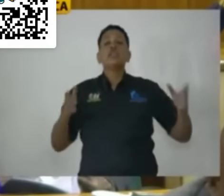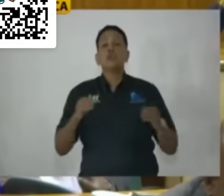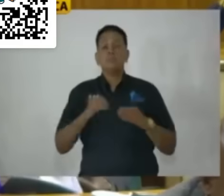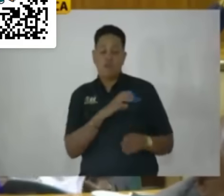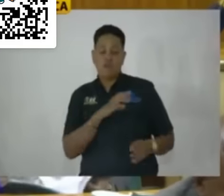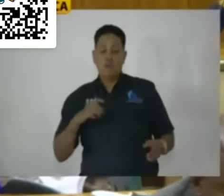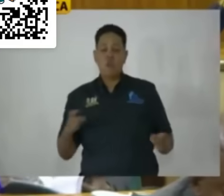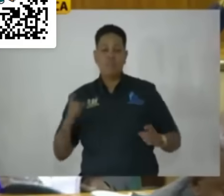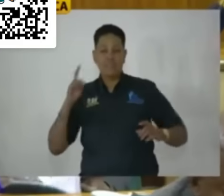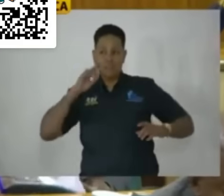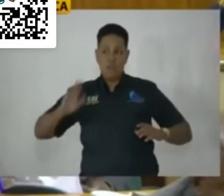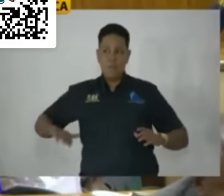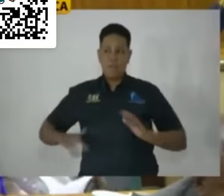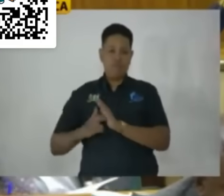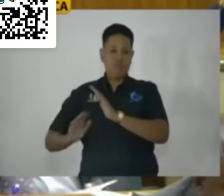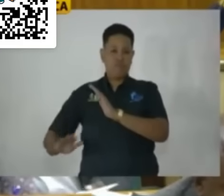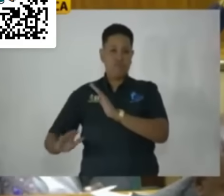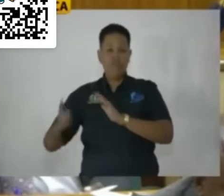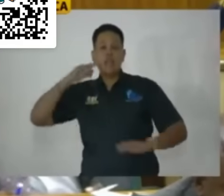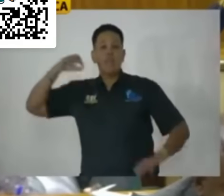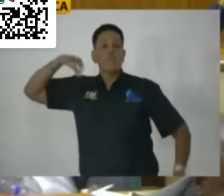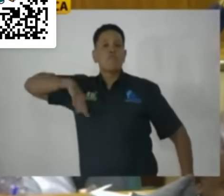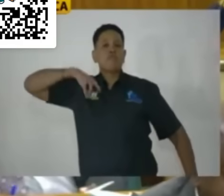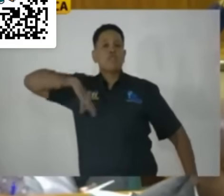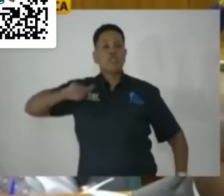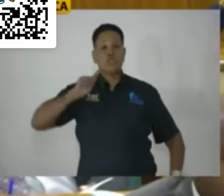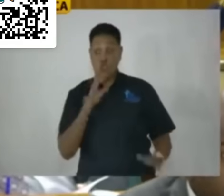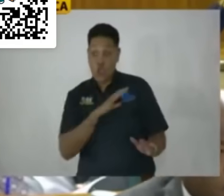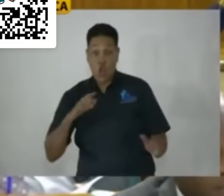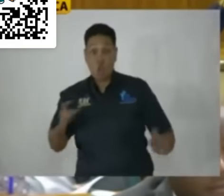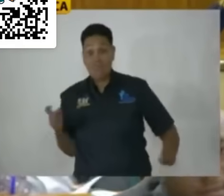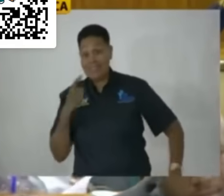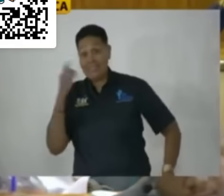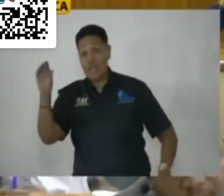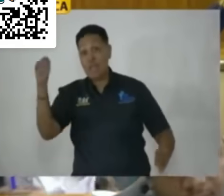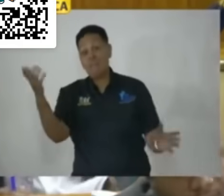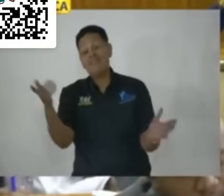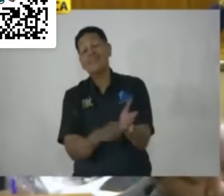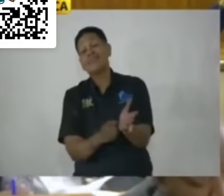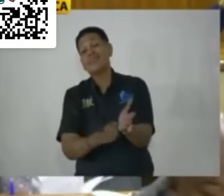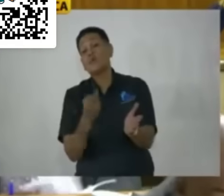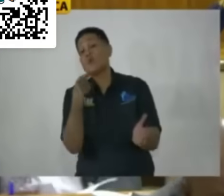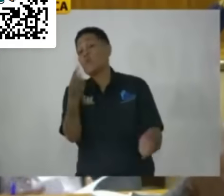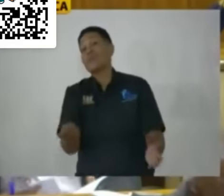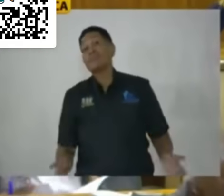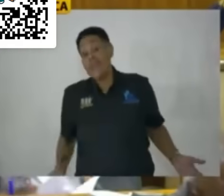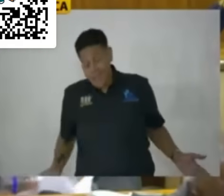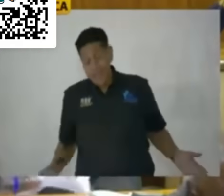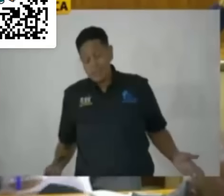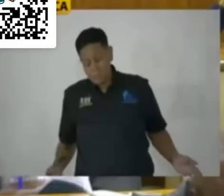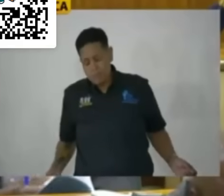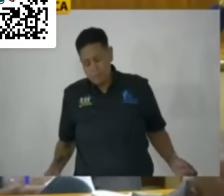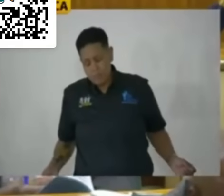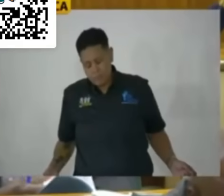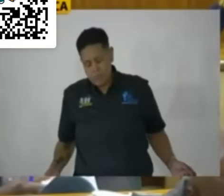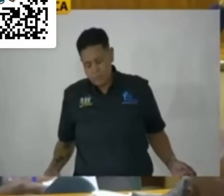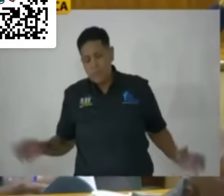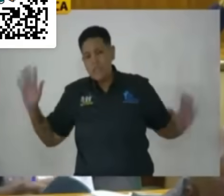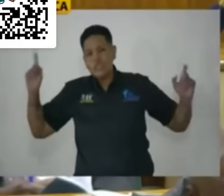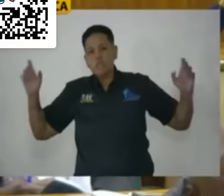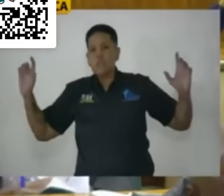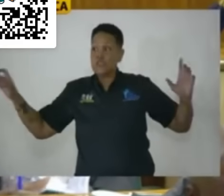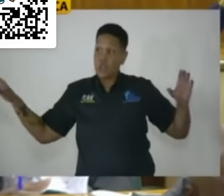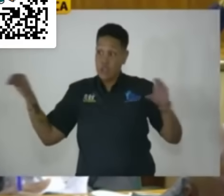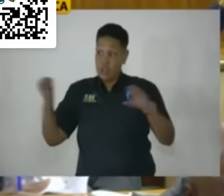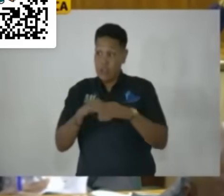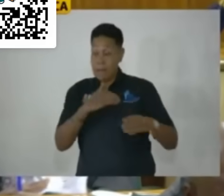Committee. And the Privileges Committee also says, the provisions there say that the Speaker shall be a member